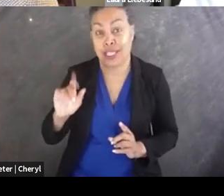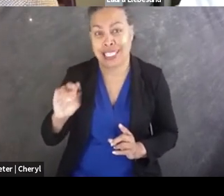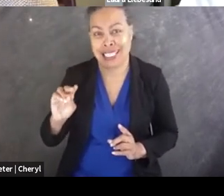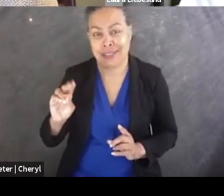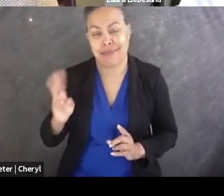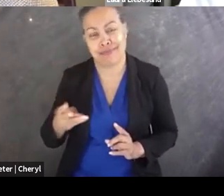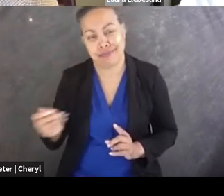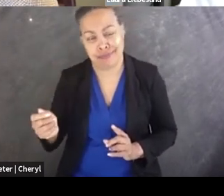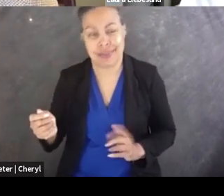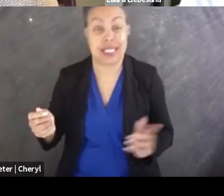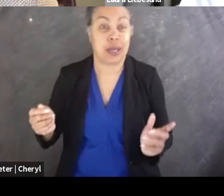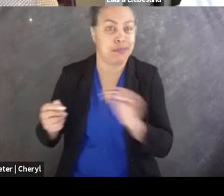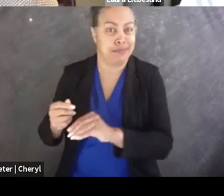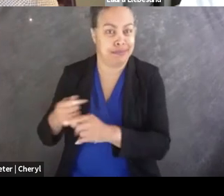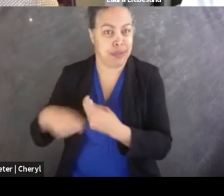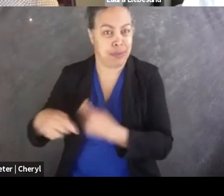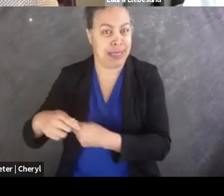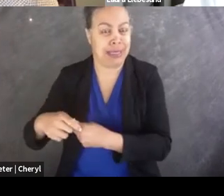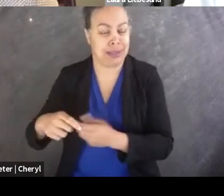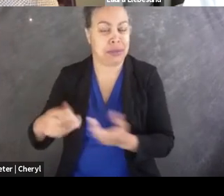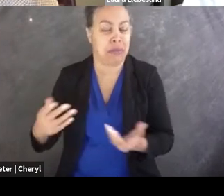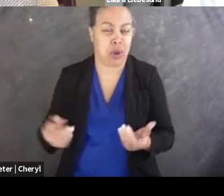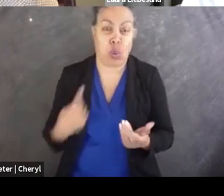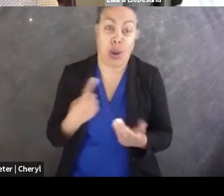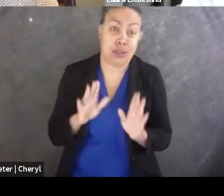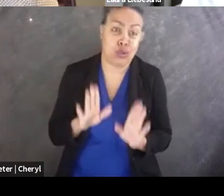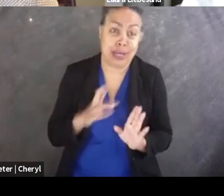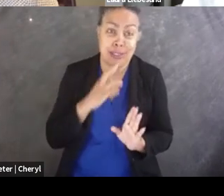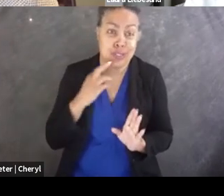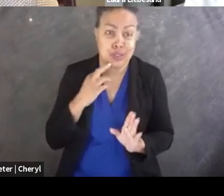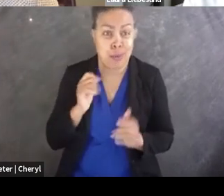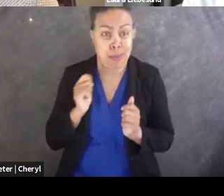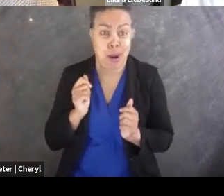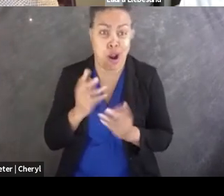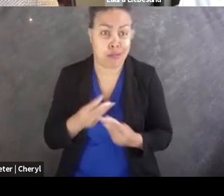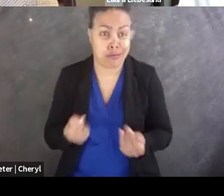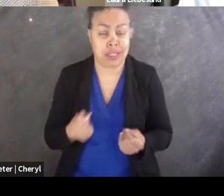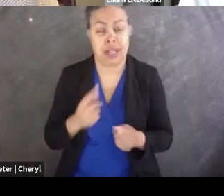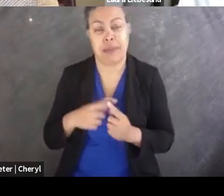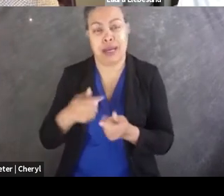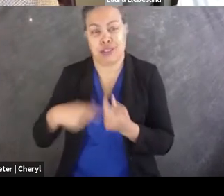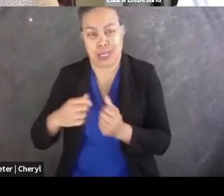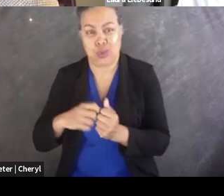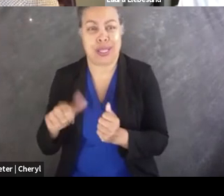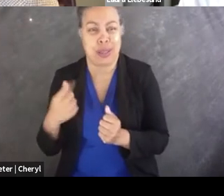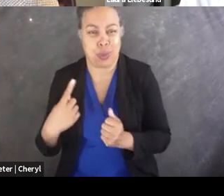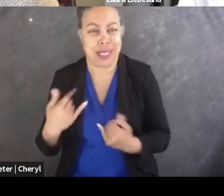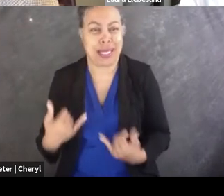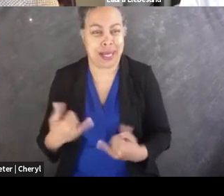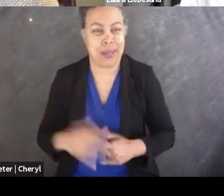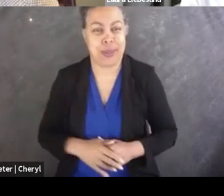space and one great, you know, restaurant and bar and placed it with another.